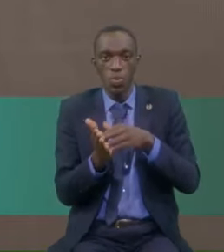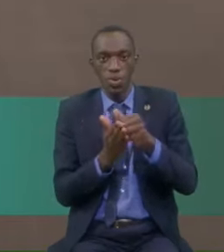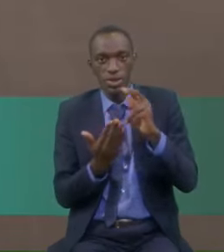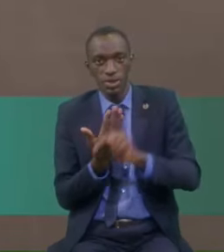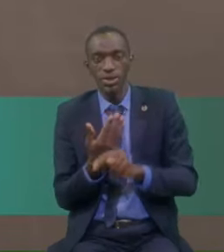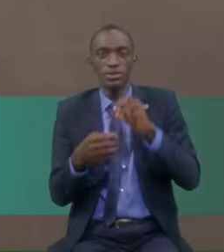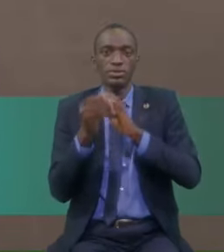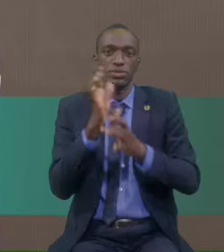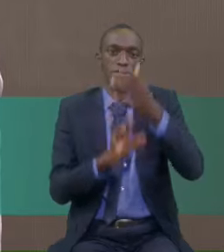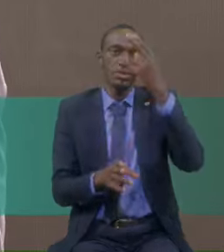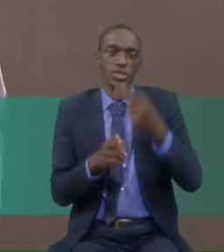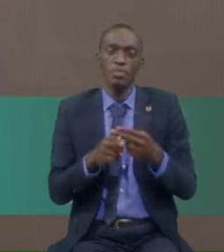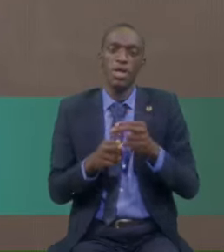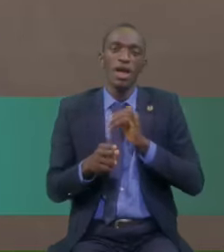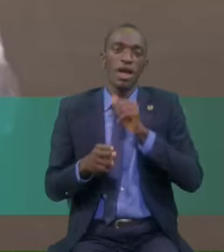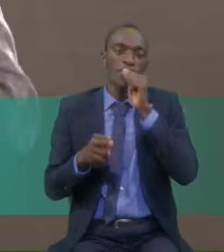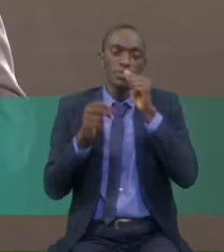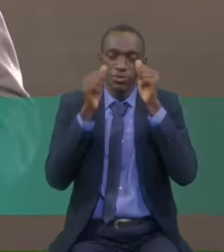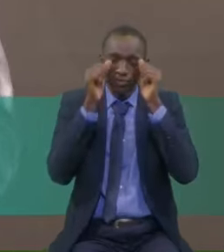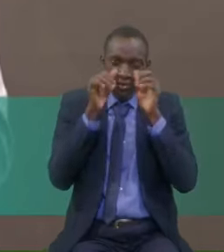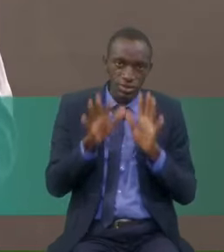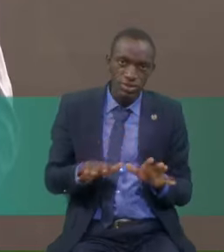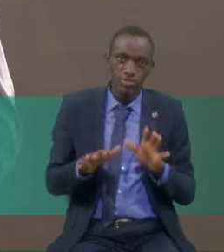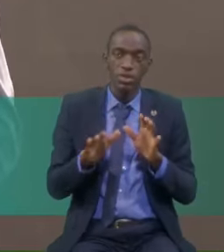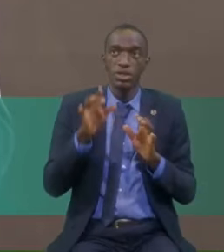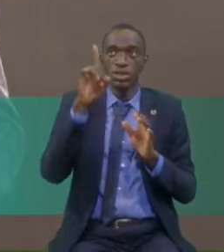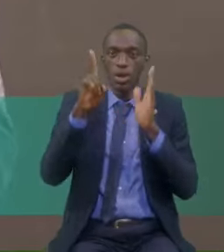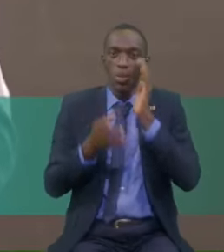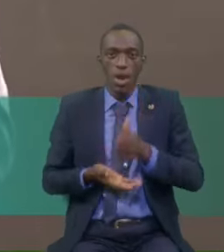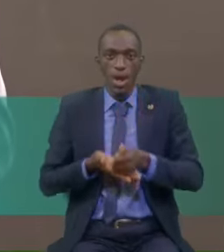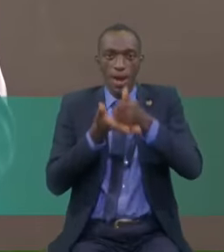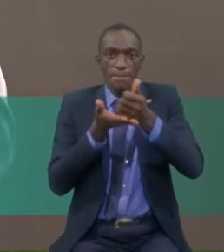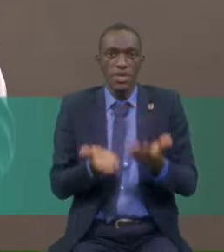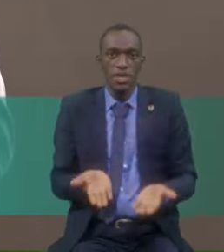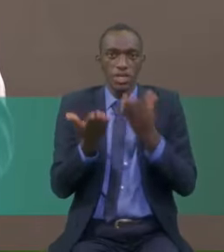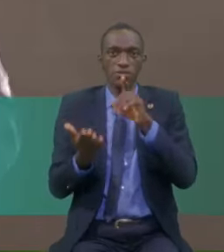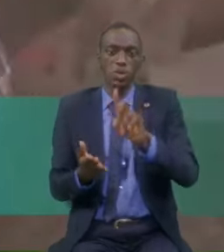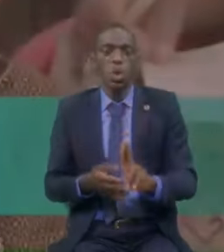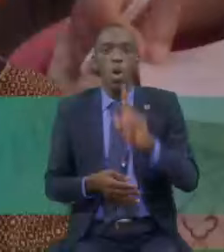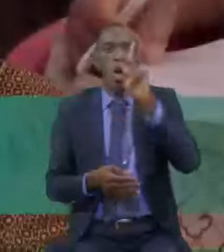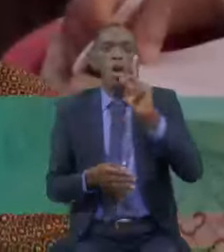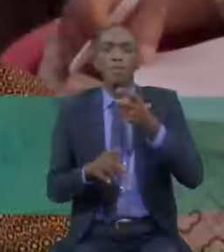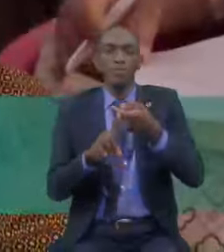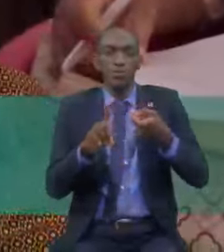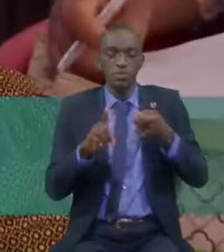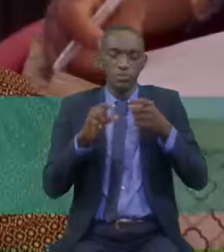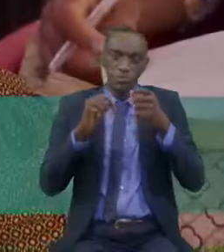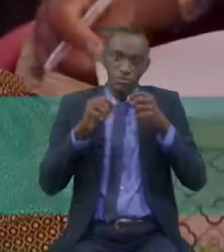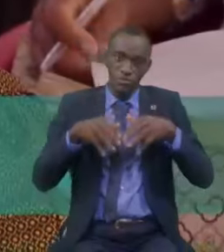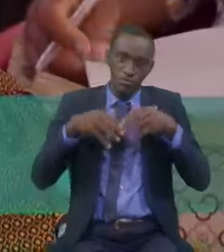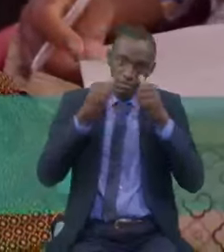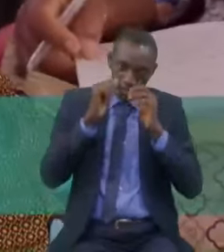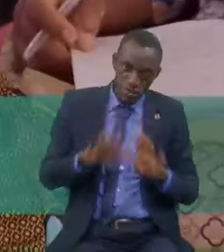fainting. It will help lift you up from fainting in Jesus' name. For we